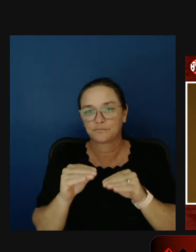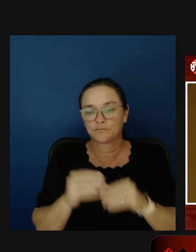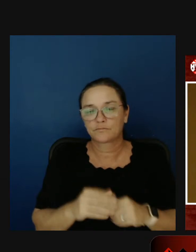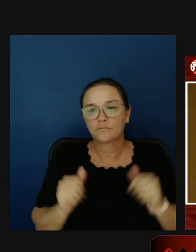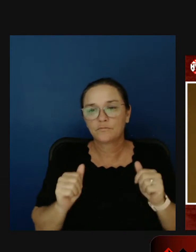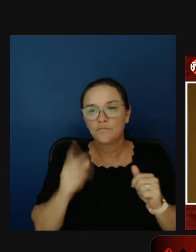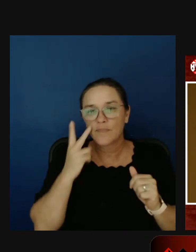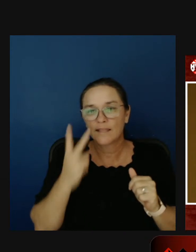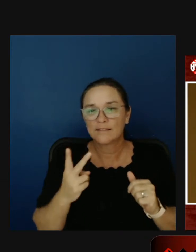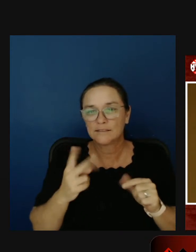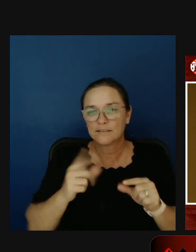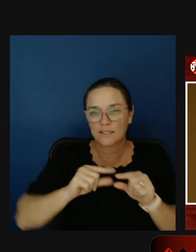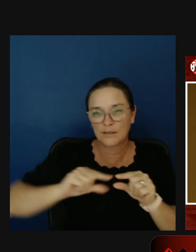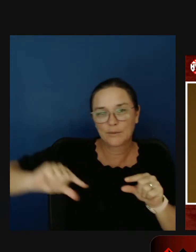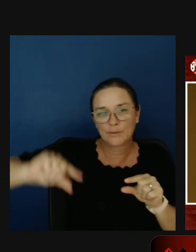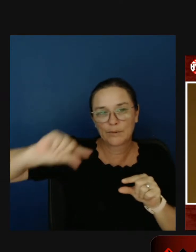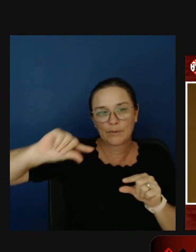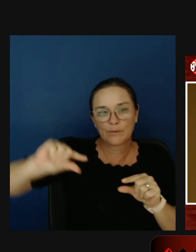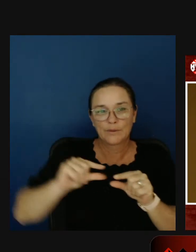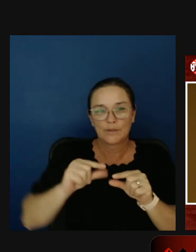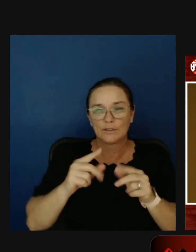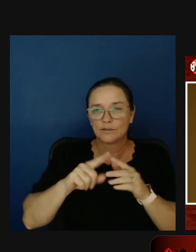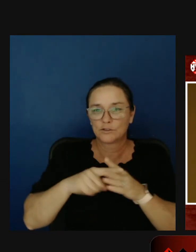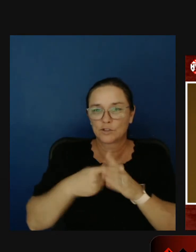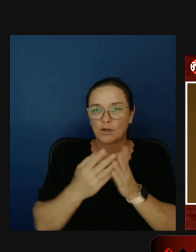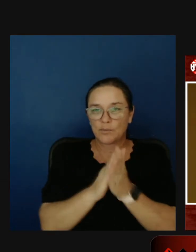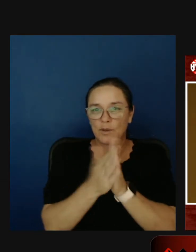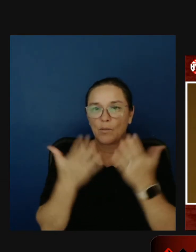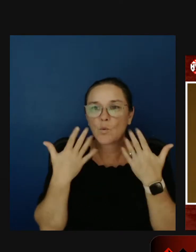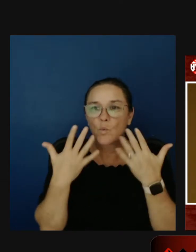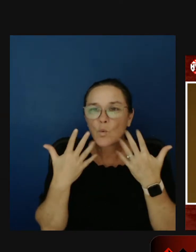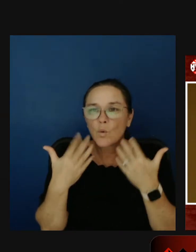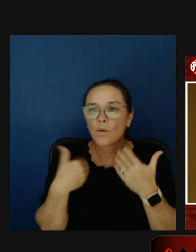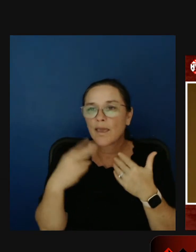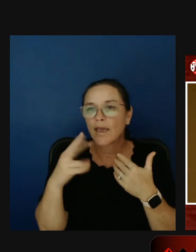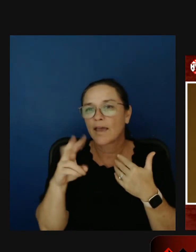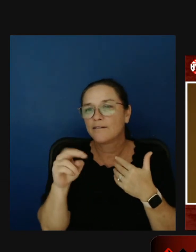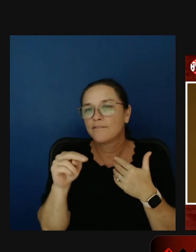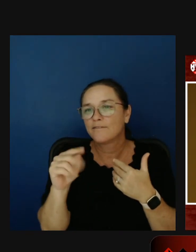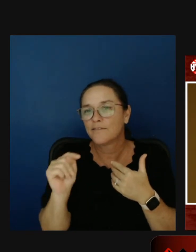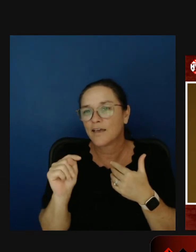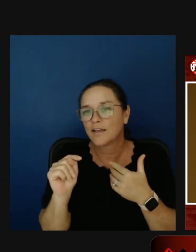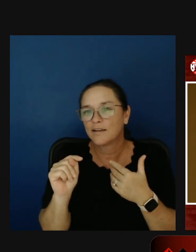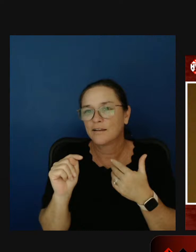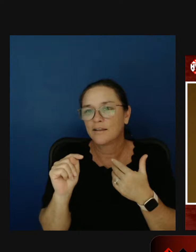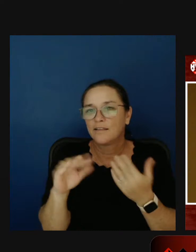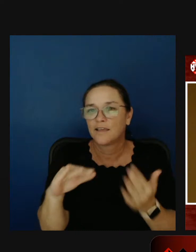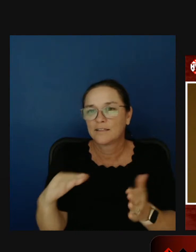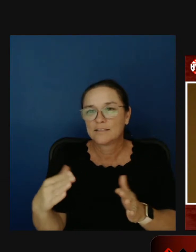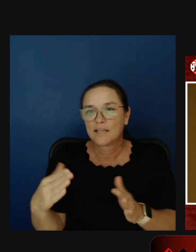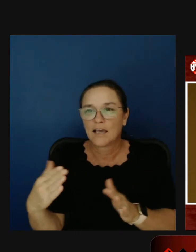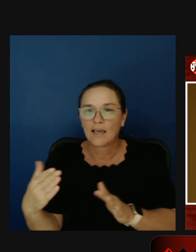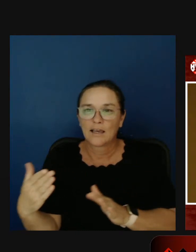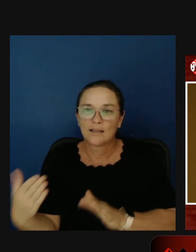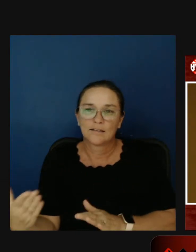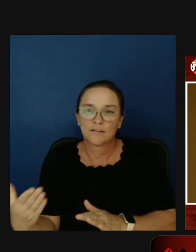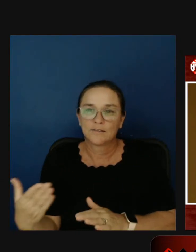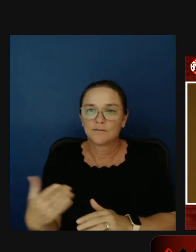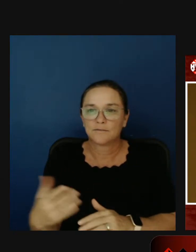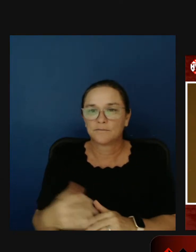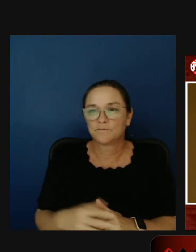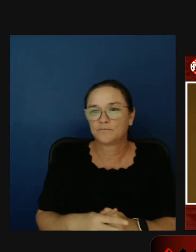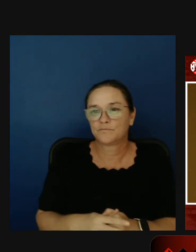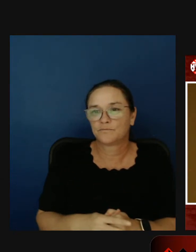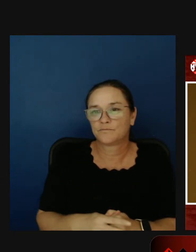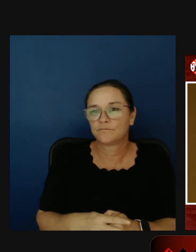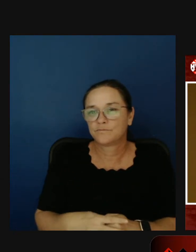the margins starting to cool. You know, here we had a vent that died out, and this west vent went for a long time before it